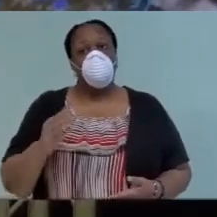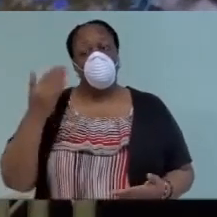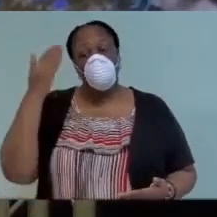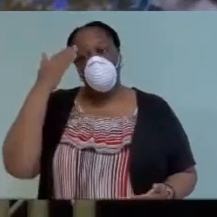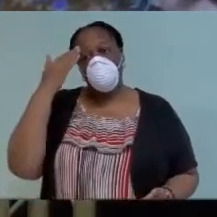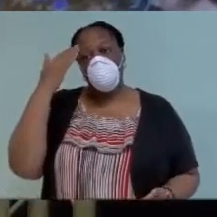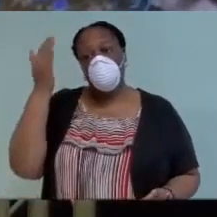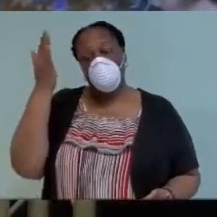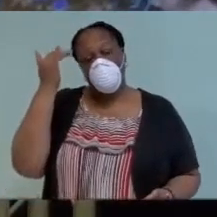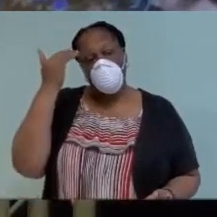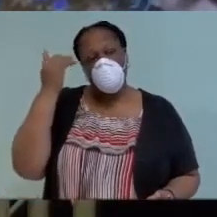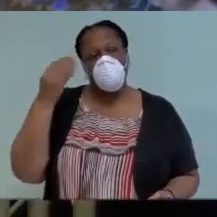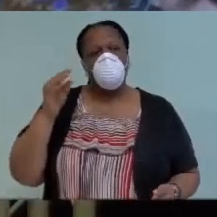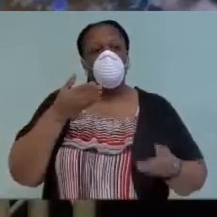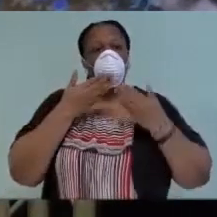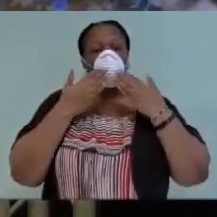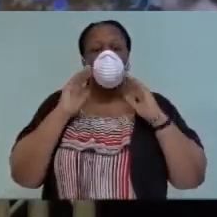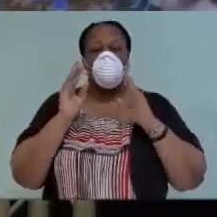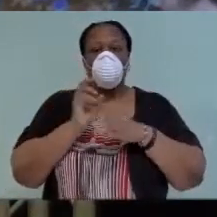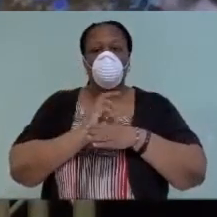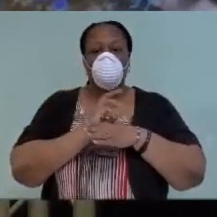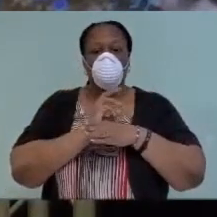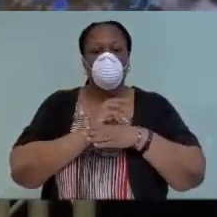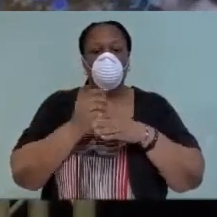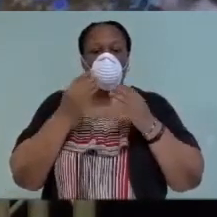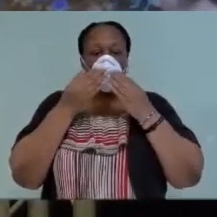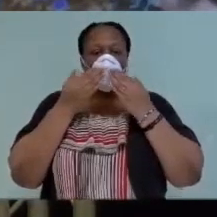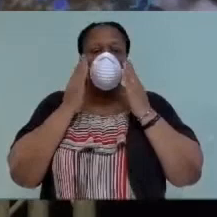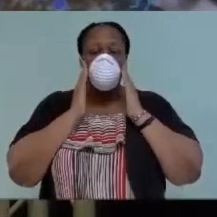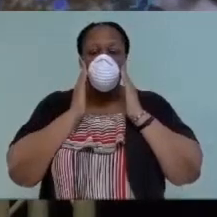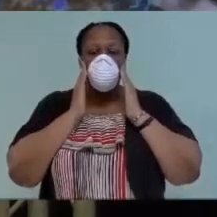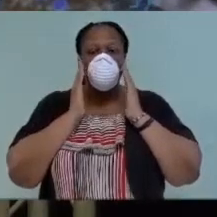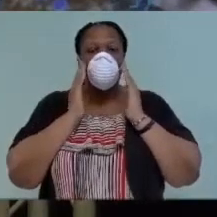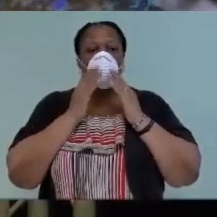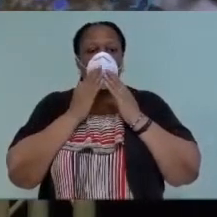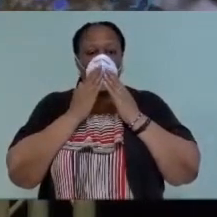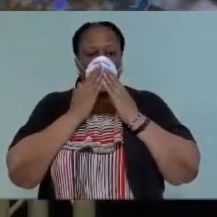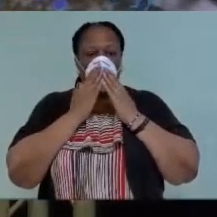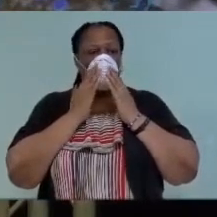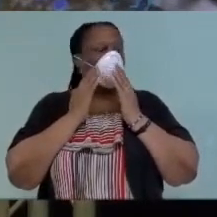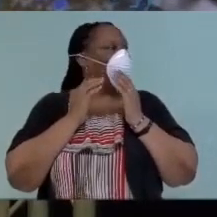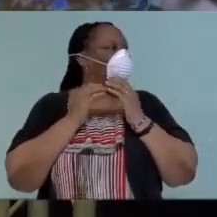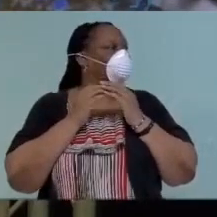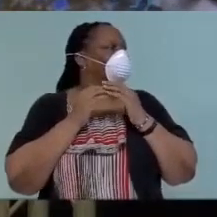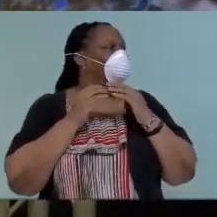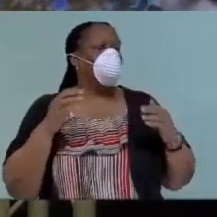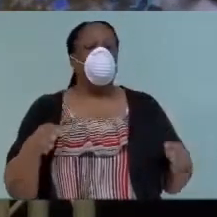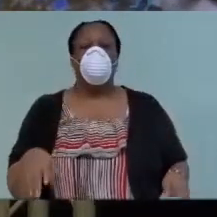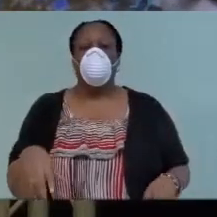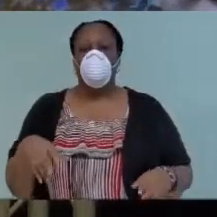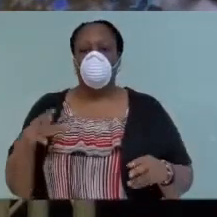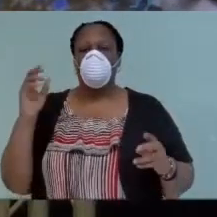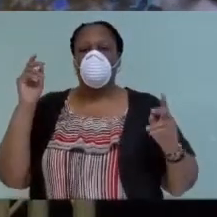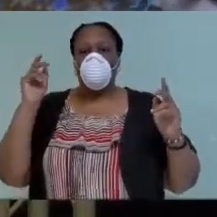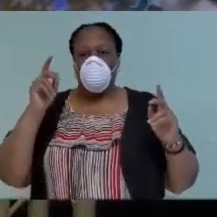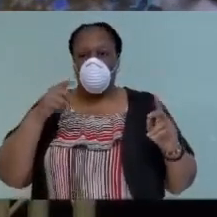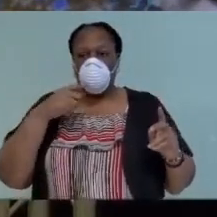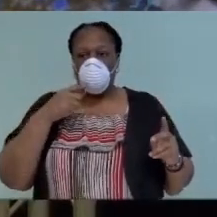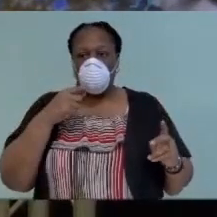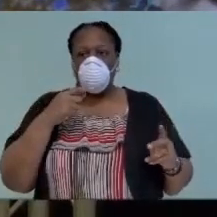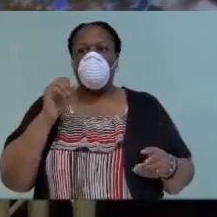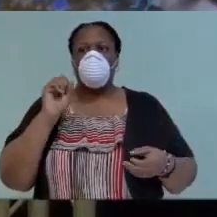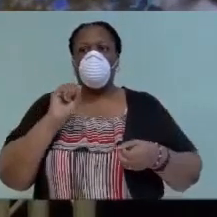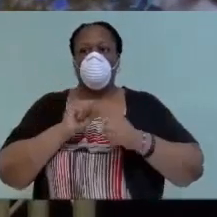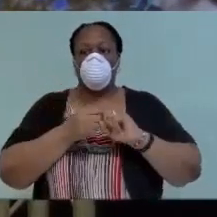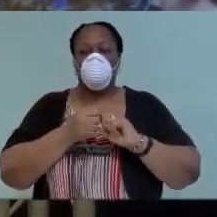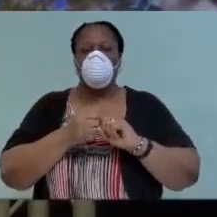when we use the mask. The CDC recommends that people wear a cloth face mask to cover their nose and mouth in the